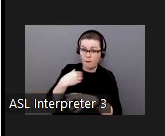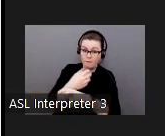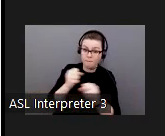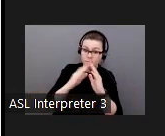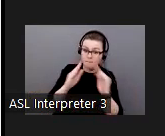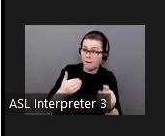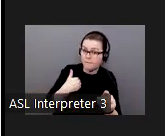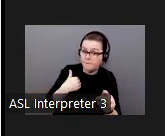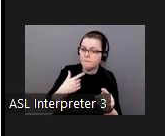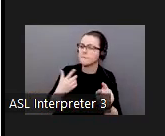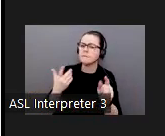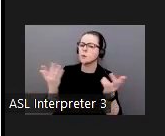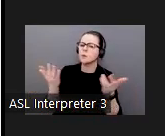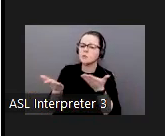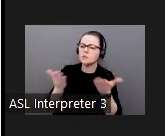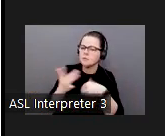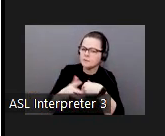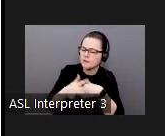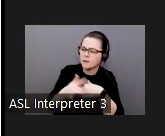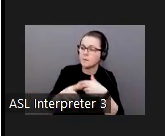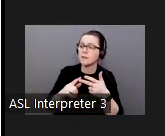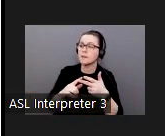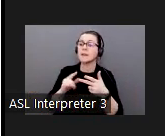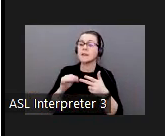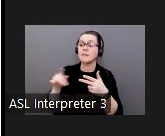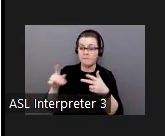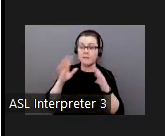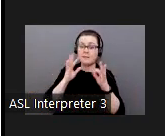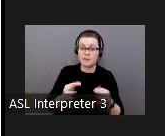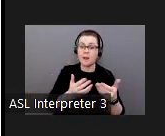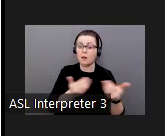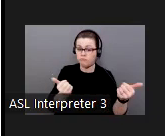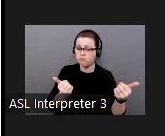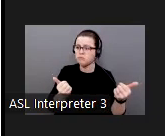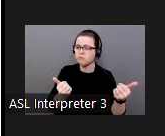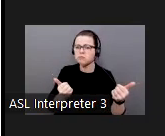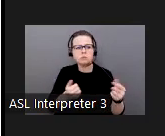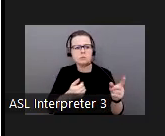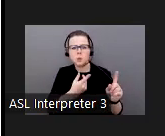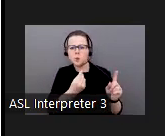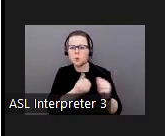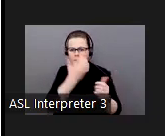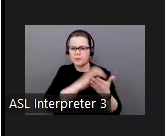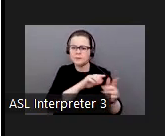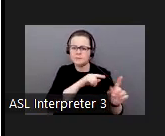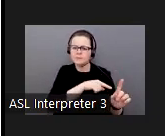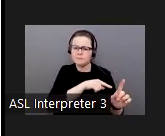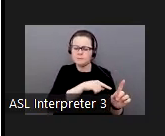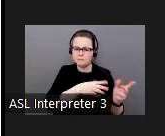then, what will happen to her husband. We also have to consider the health impacts